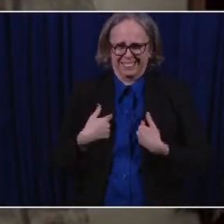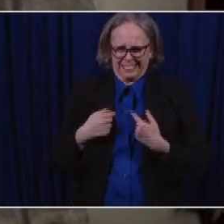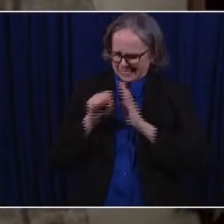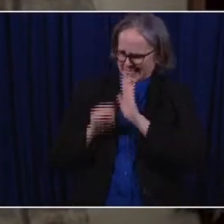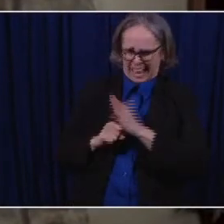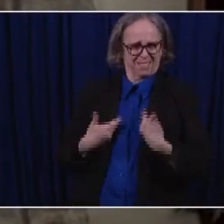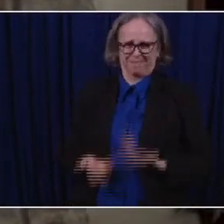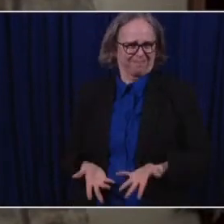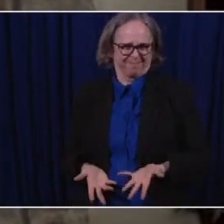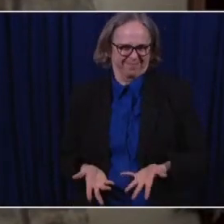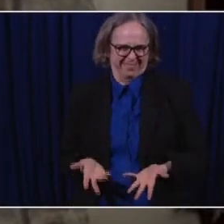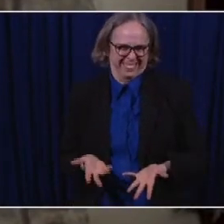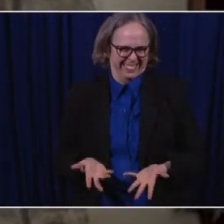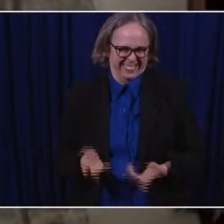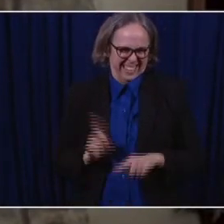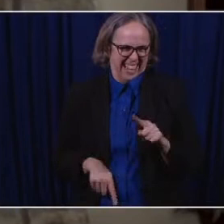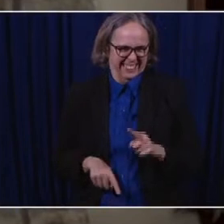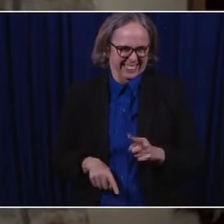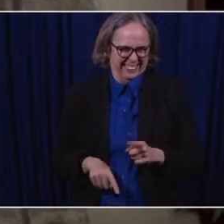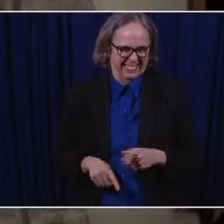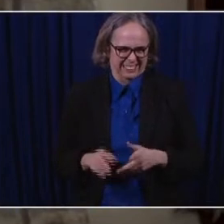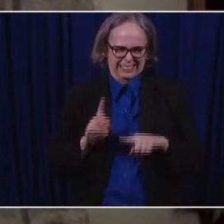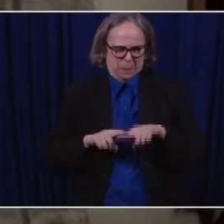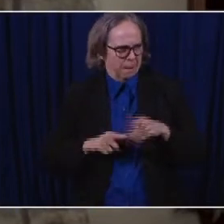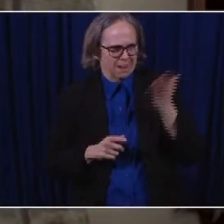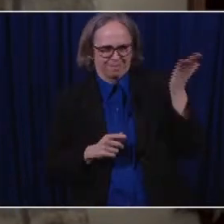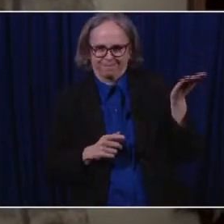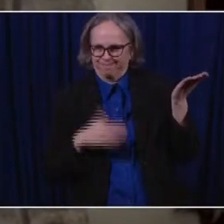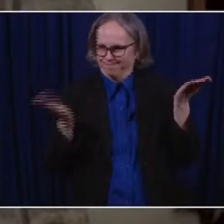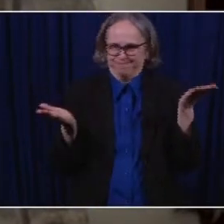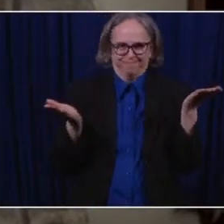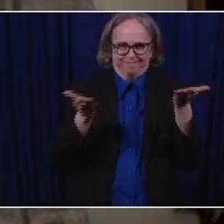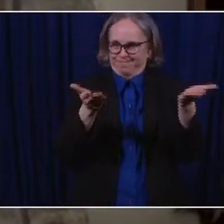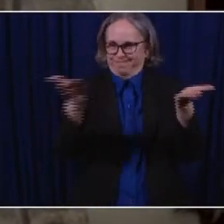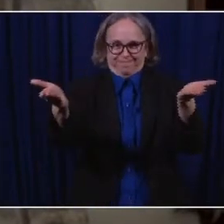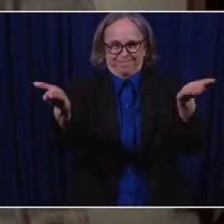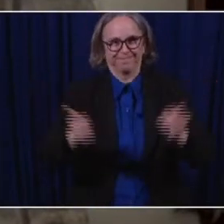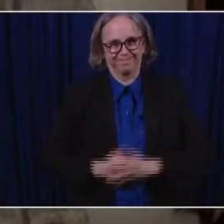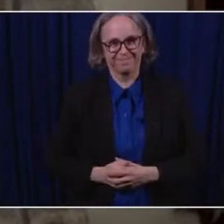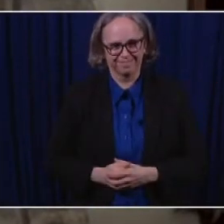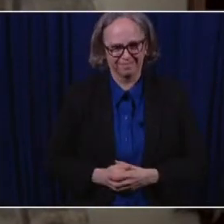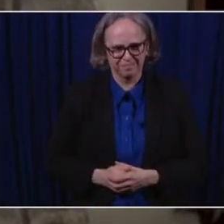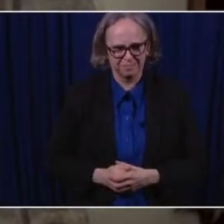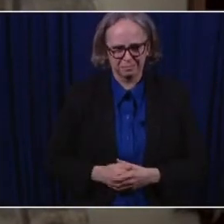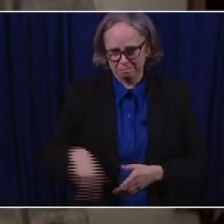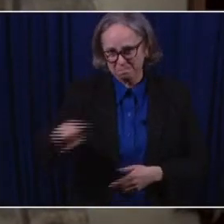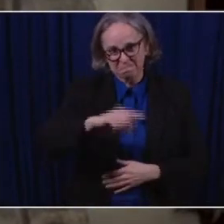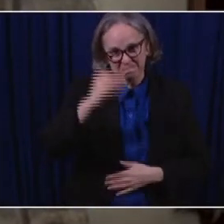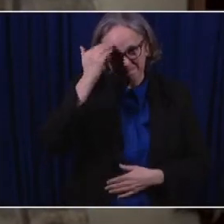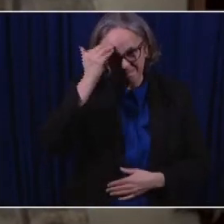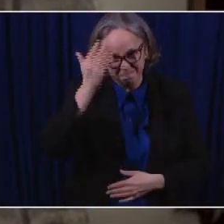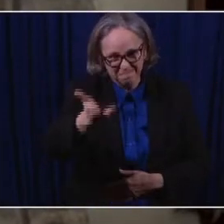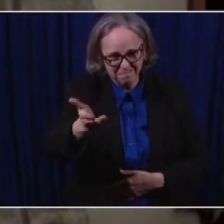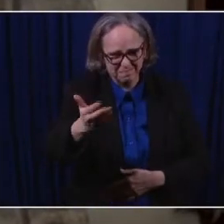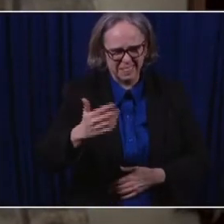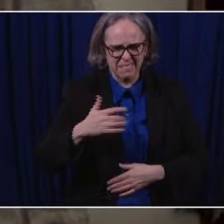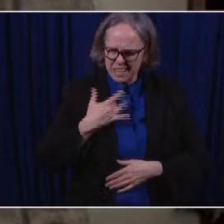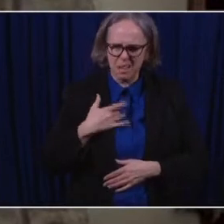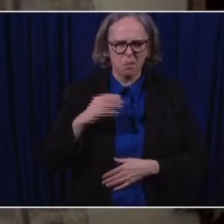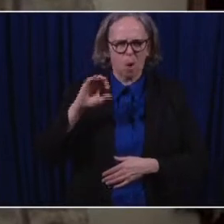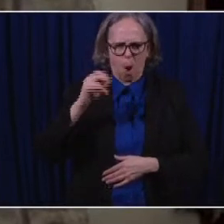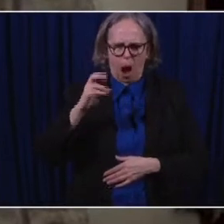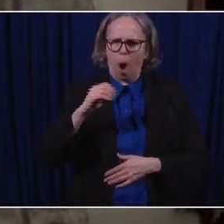The drugs are what comes into the state. But everybody knows we want our fair share, and we think we're getting our fair share.